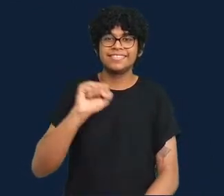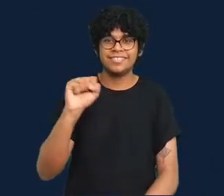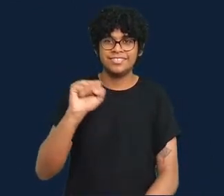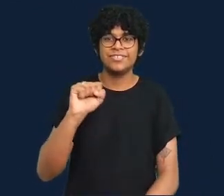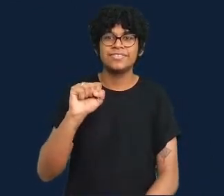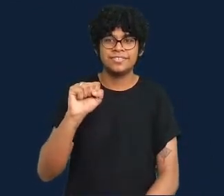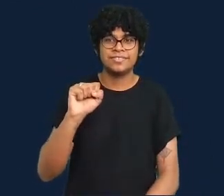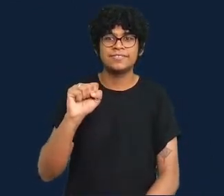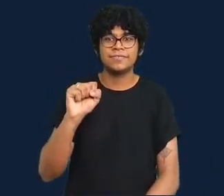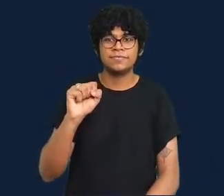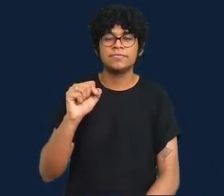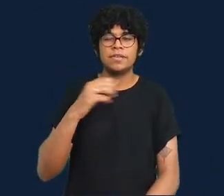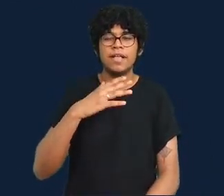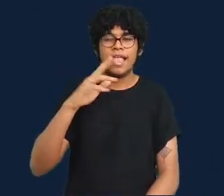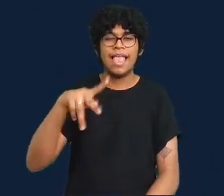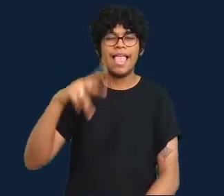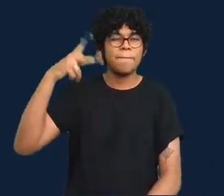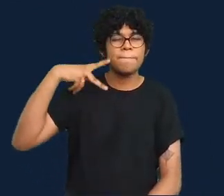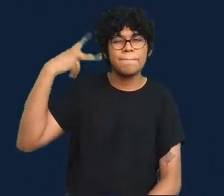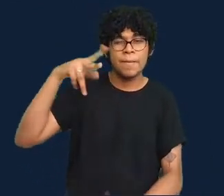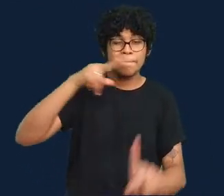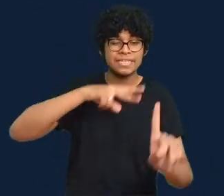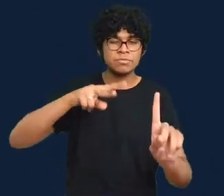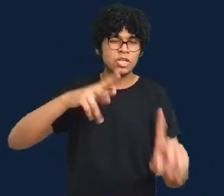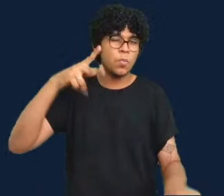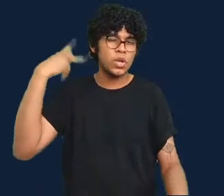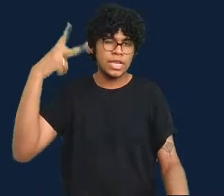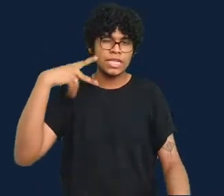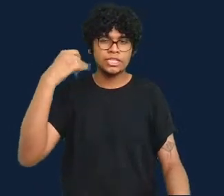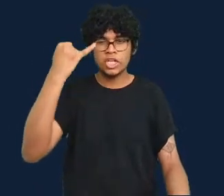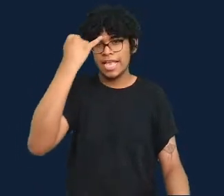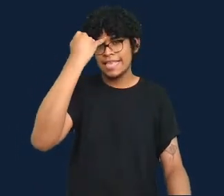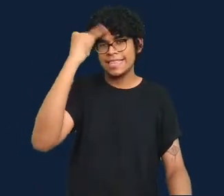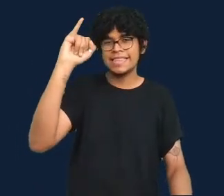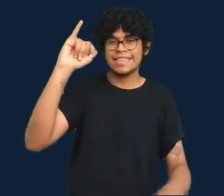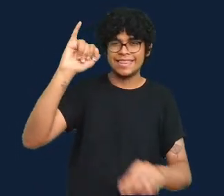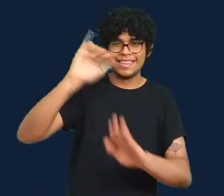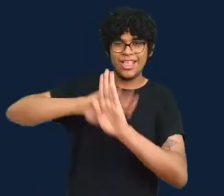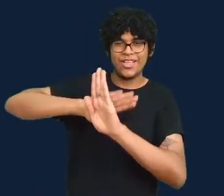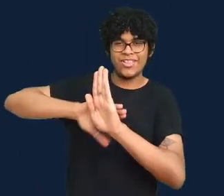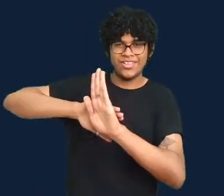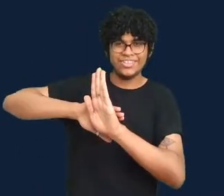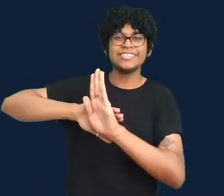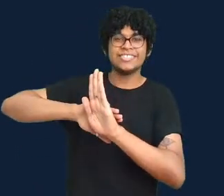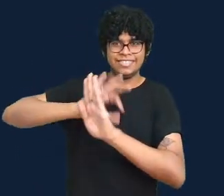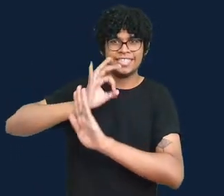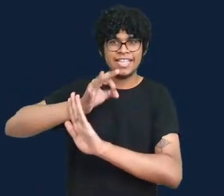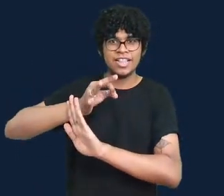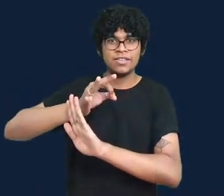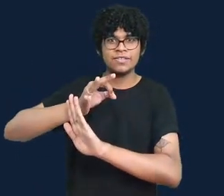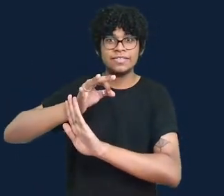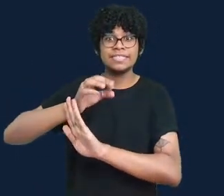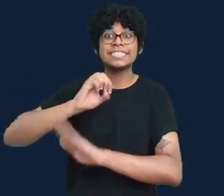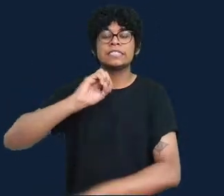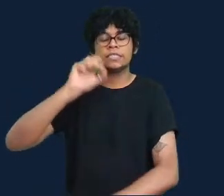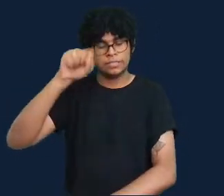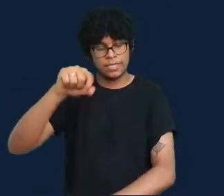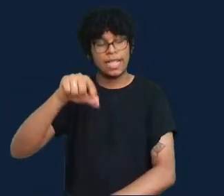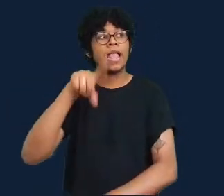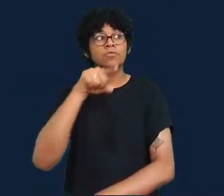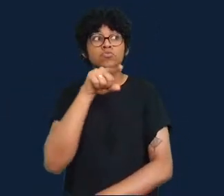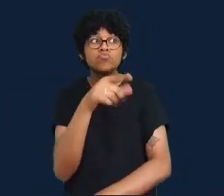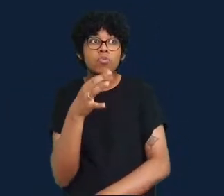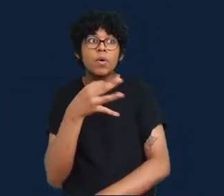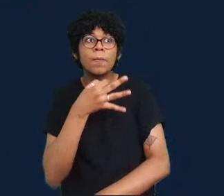biases, transparency, was that it? Yes. Do you think journalists today are transparent enough about their political